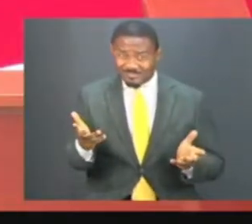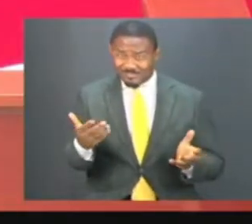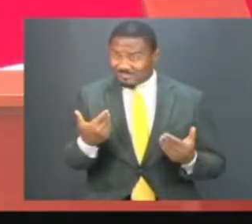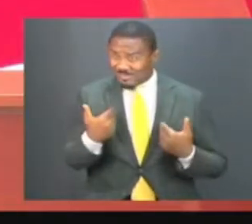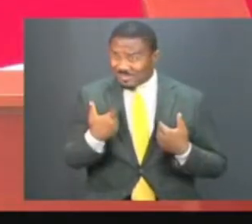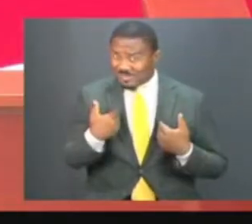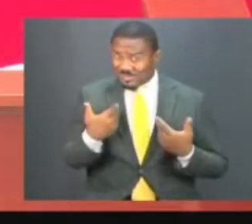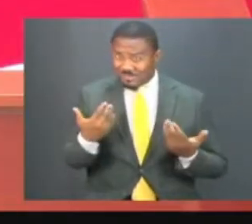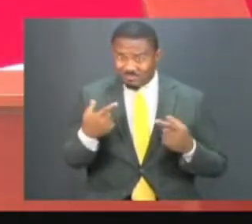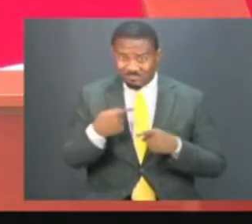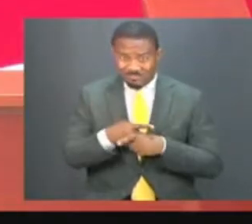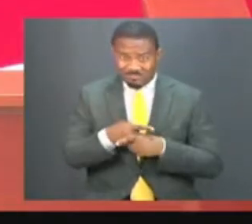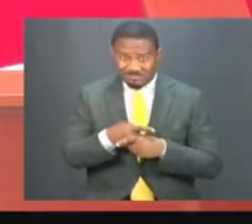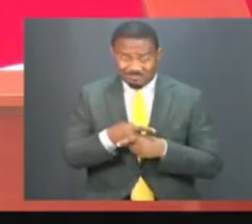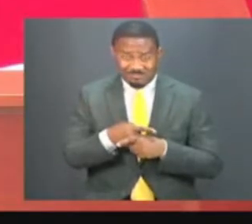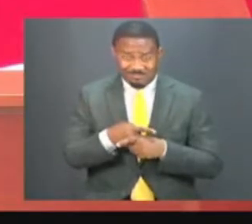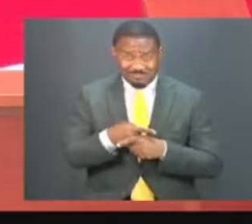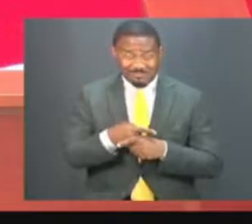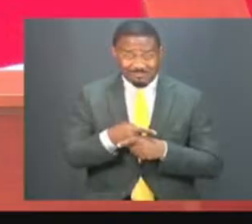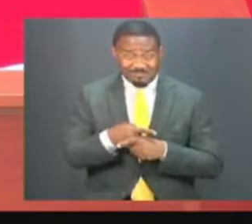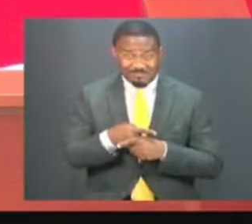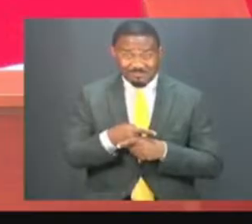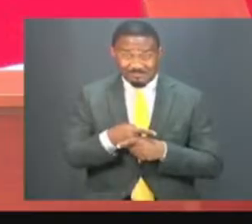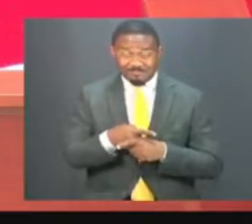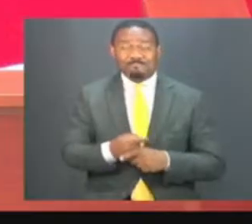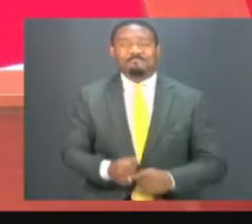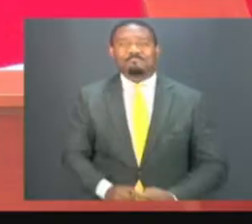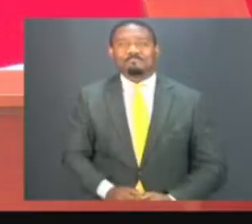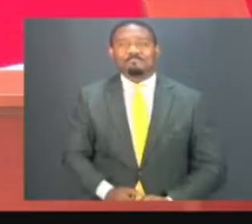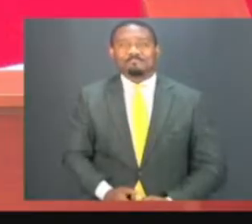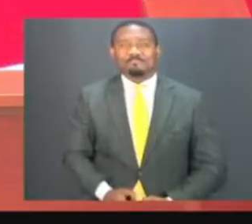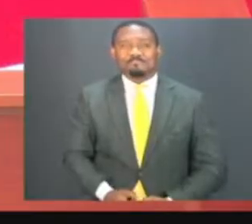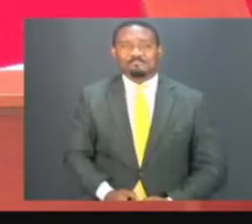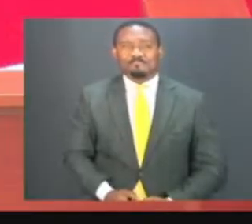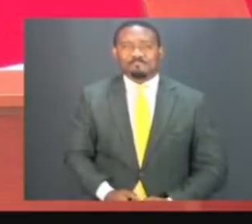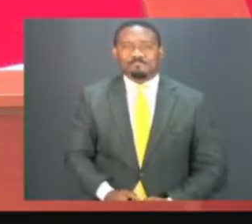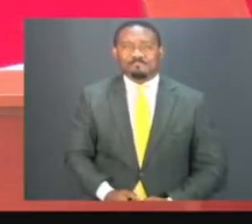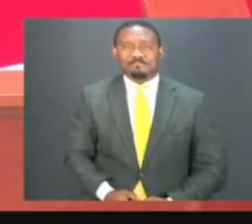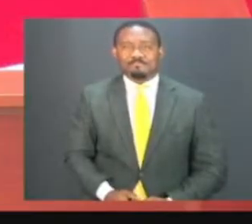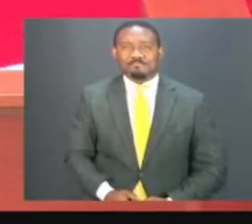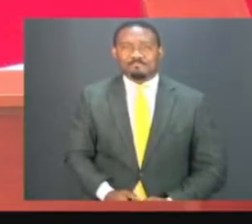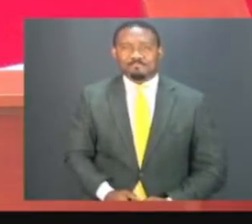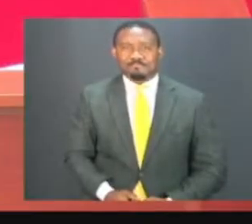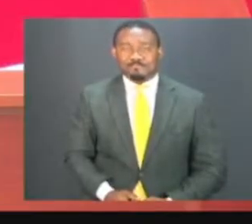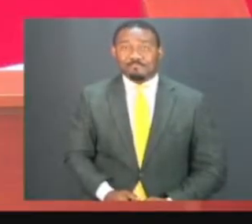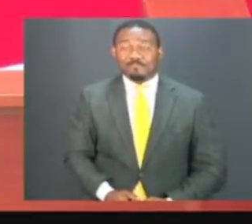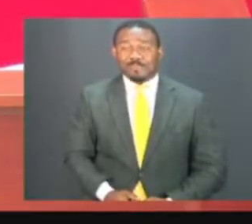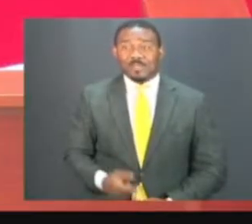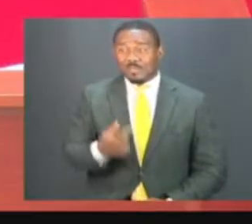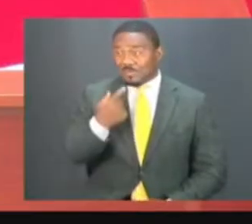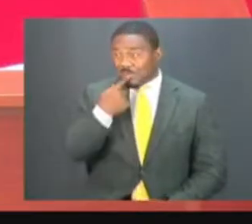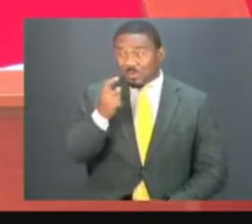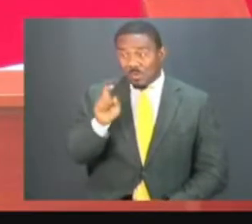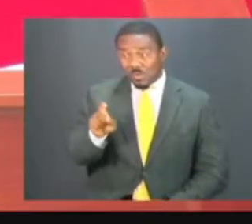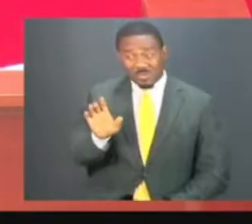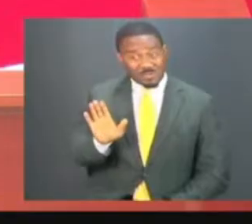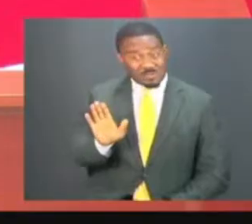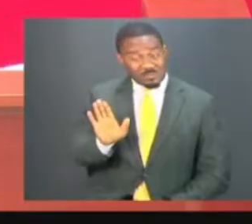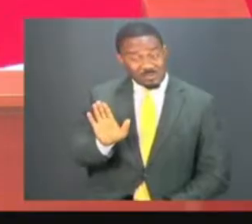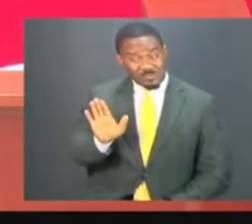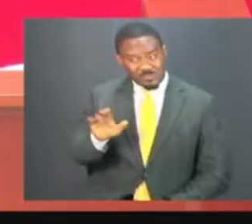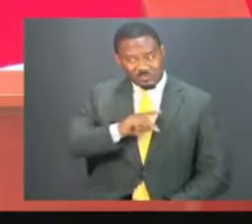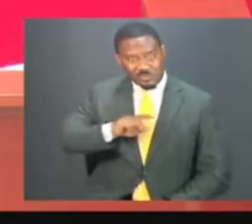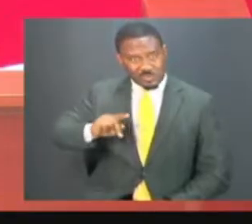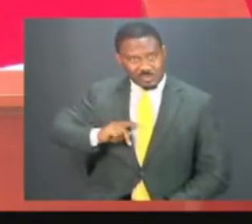there. Now I believe this parliamentary the standing orders